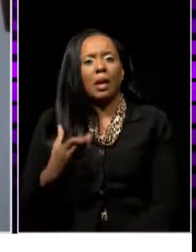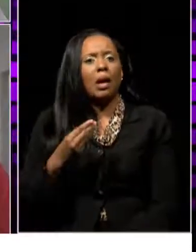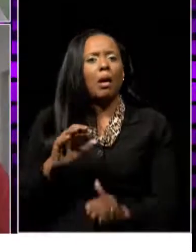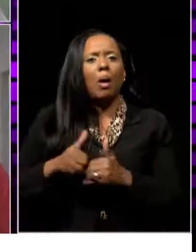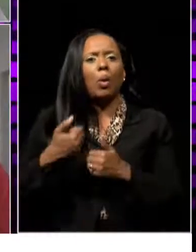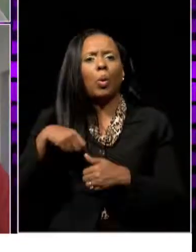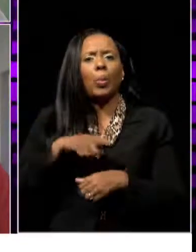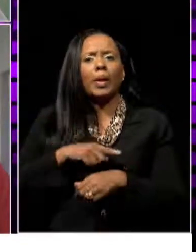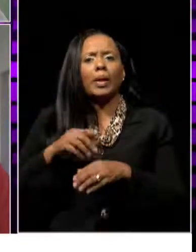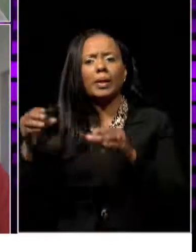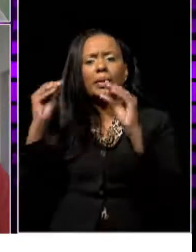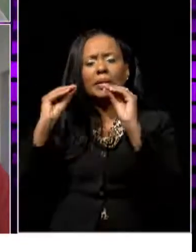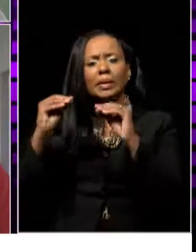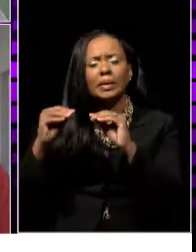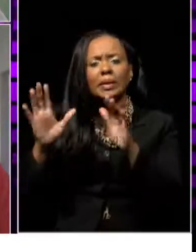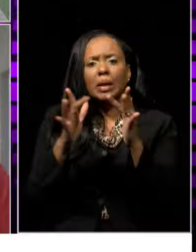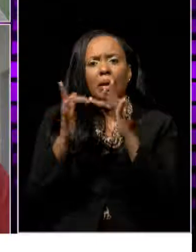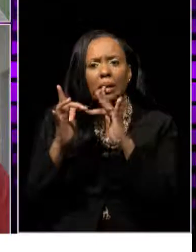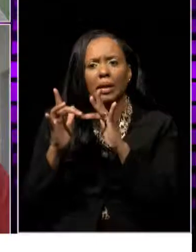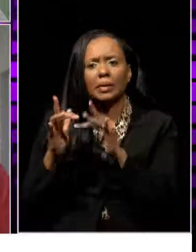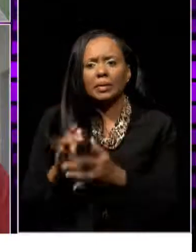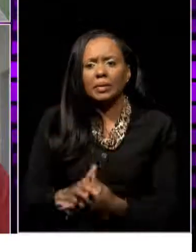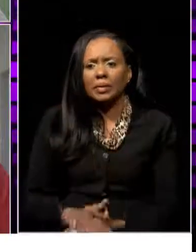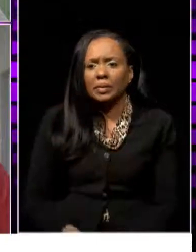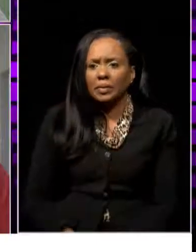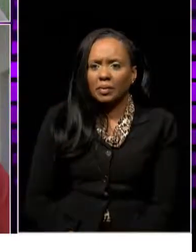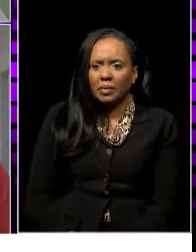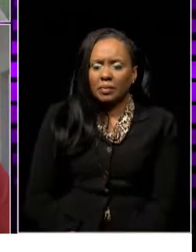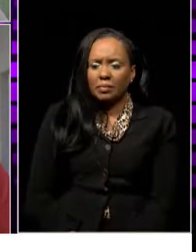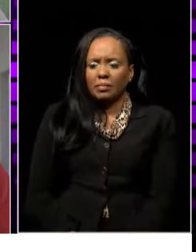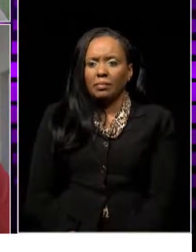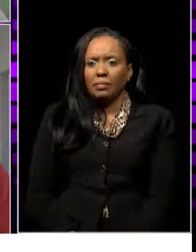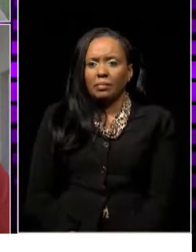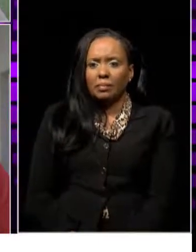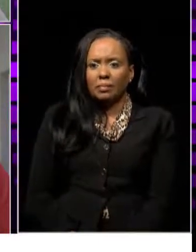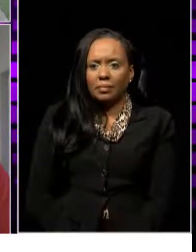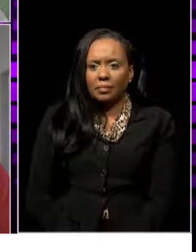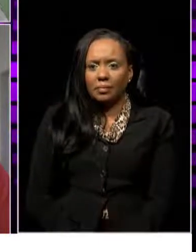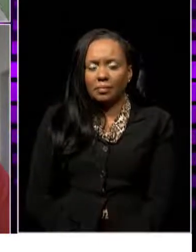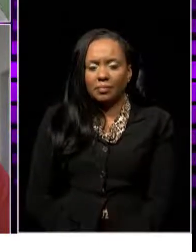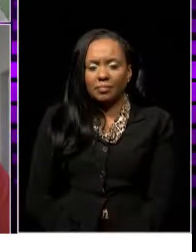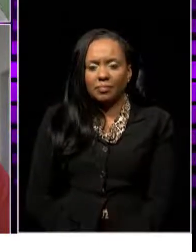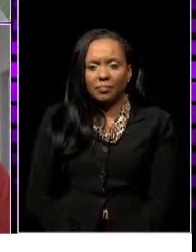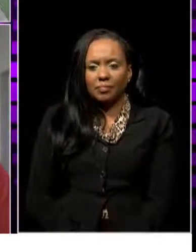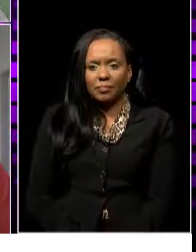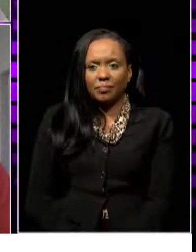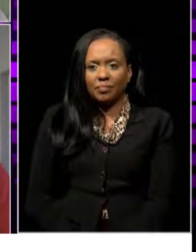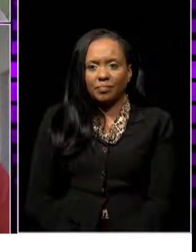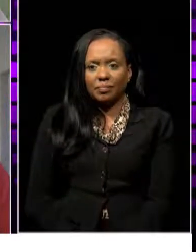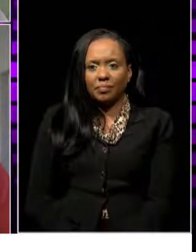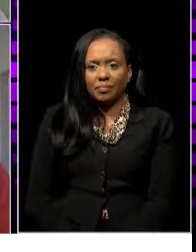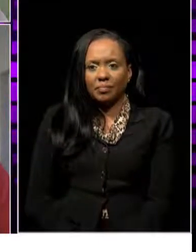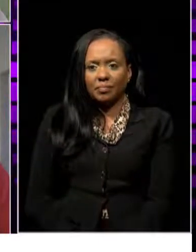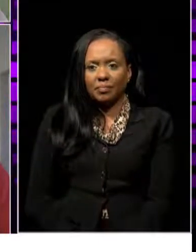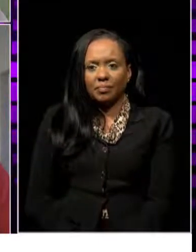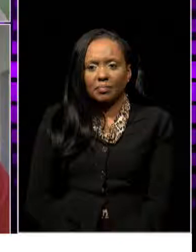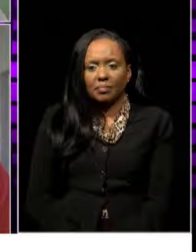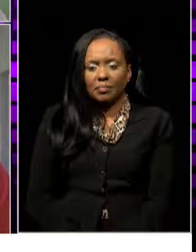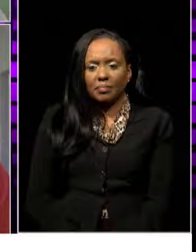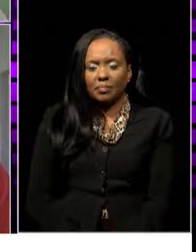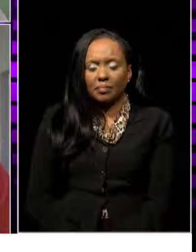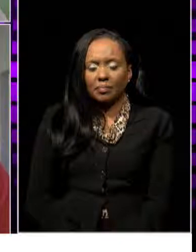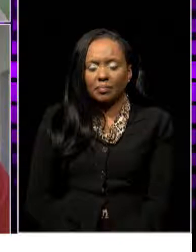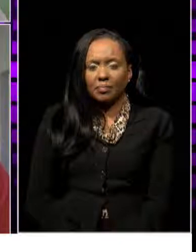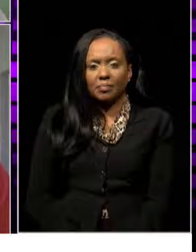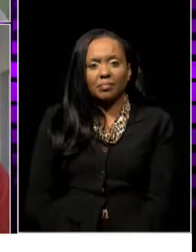environment. Yes, but you know, Mr. Hoyt, we don't want to get too comfortable in the online learning environment. So I want to know, do you